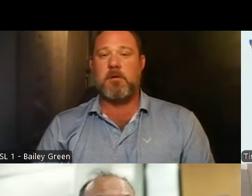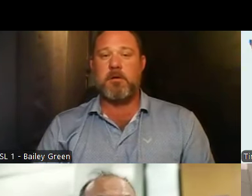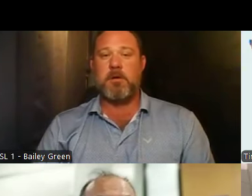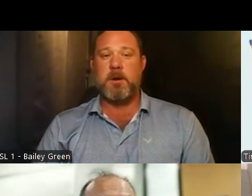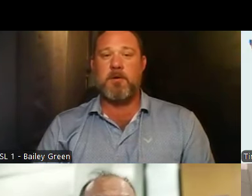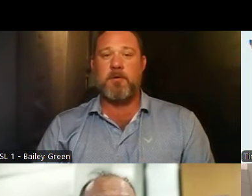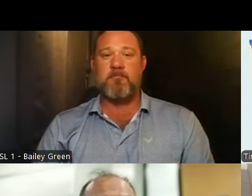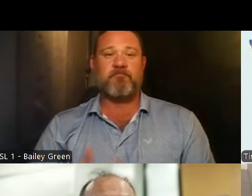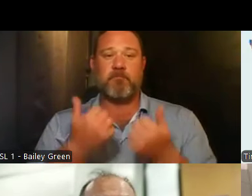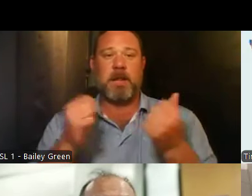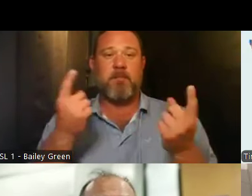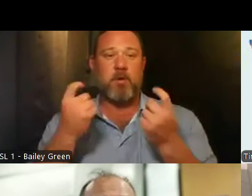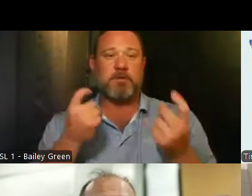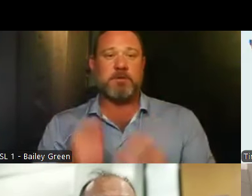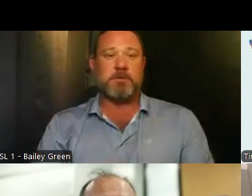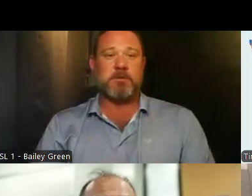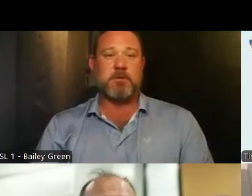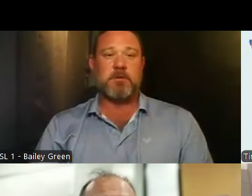More questions from the group?